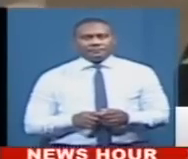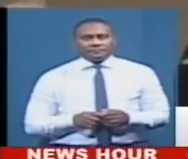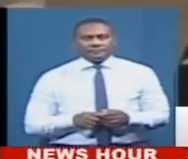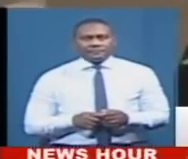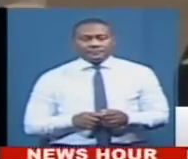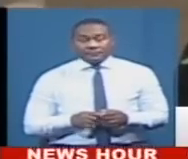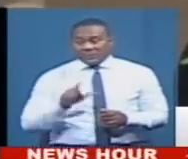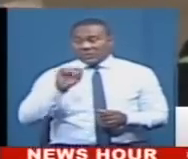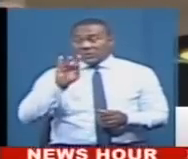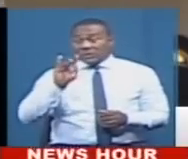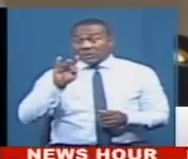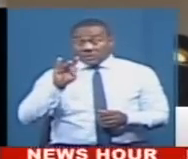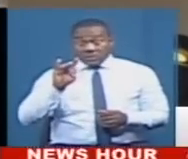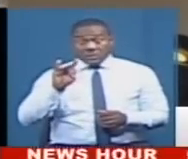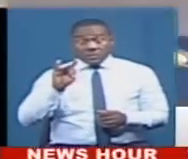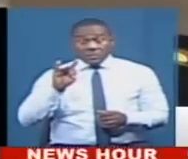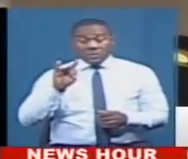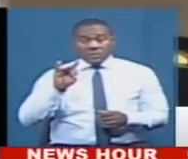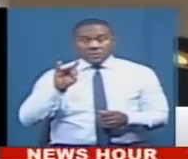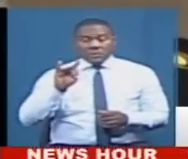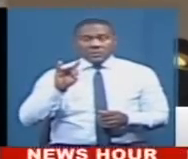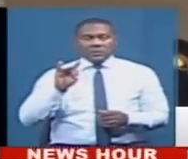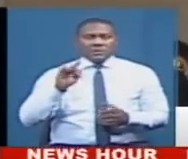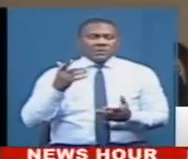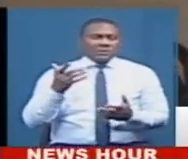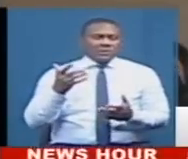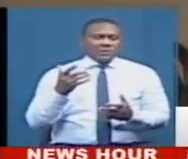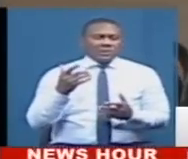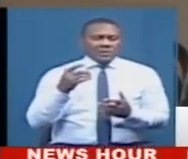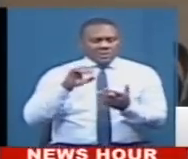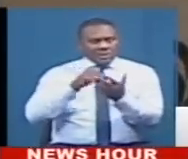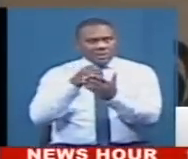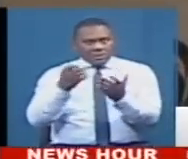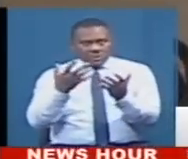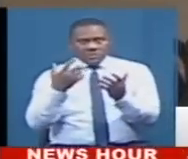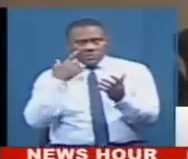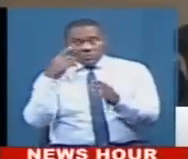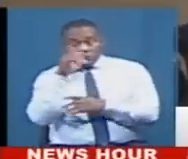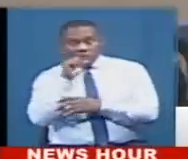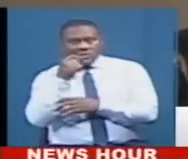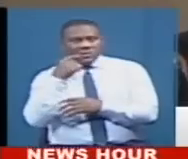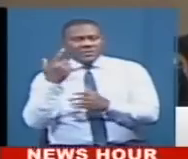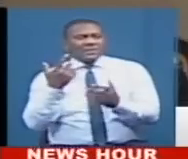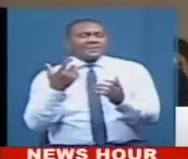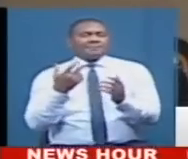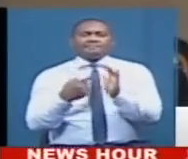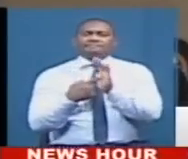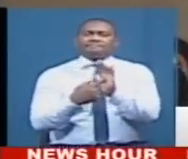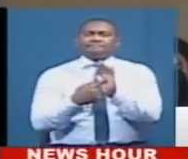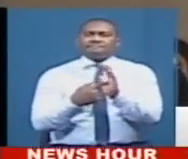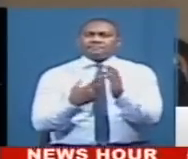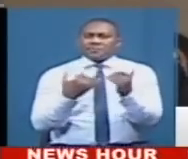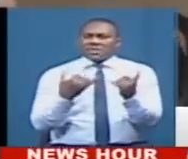spring 2018 regional economic outlook points to the rapidly rising debt as a